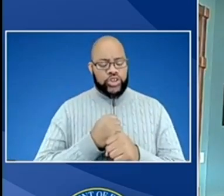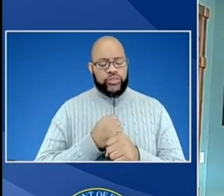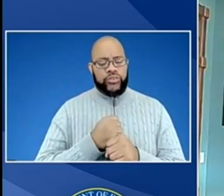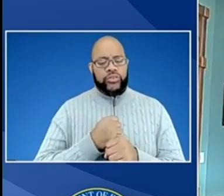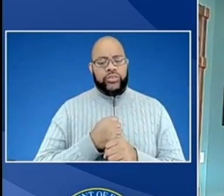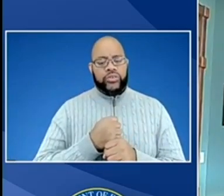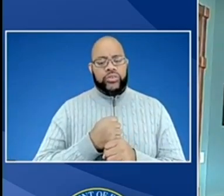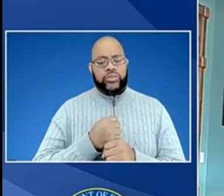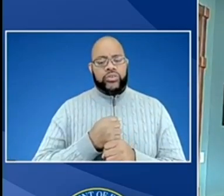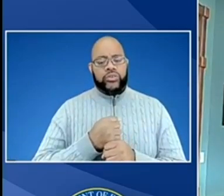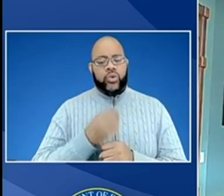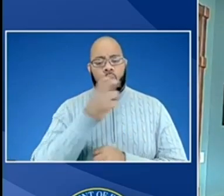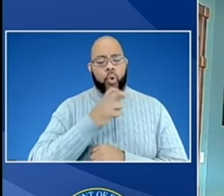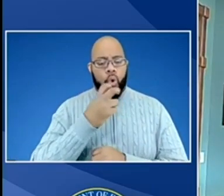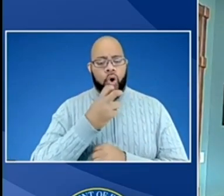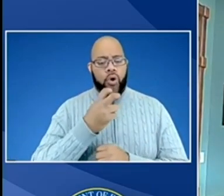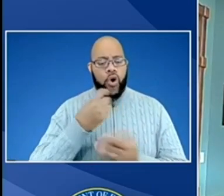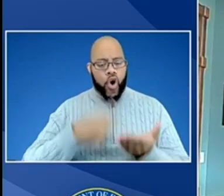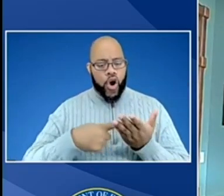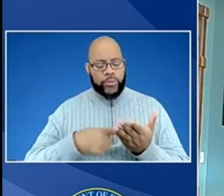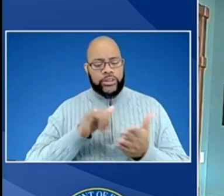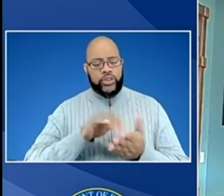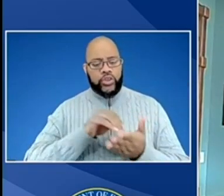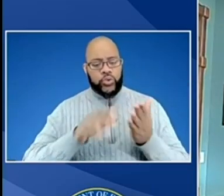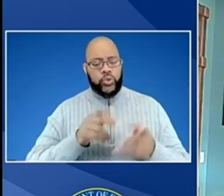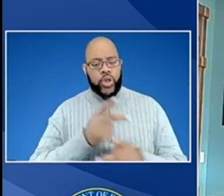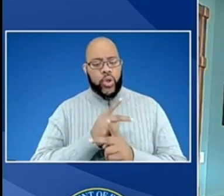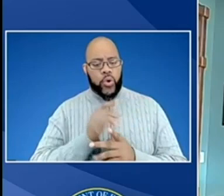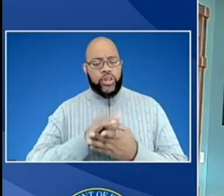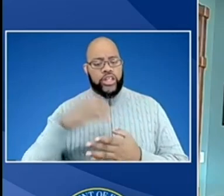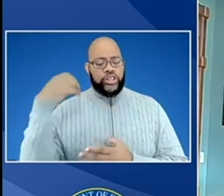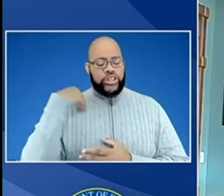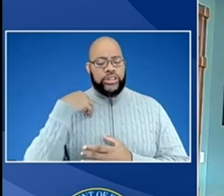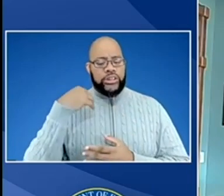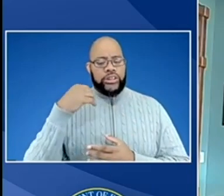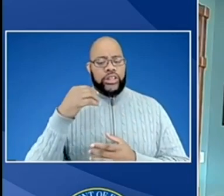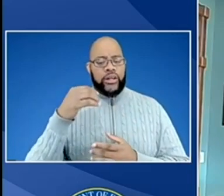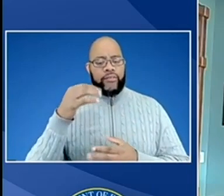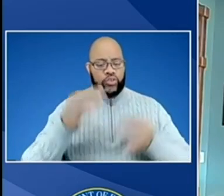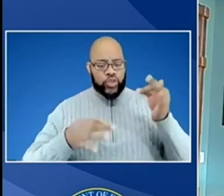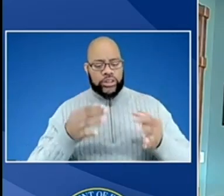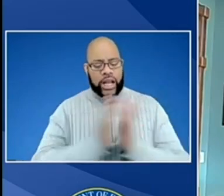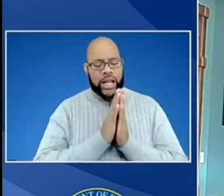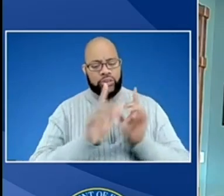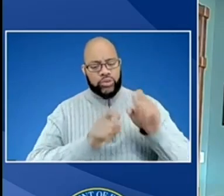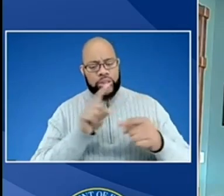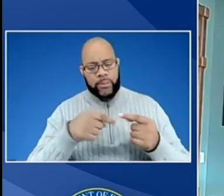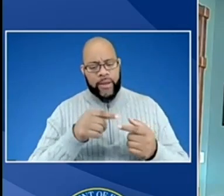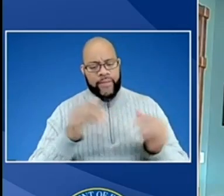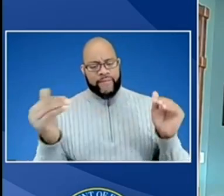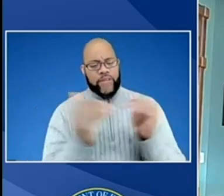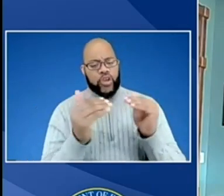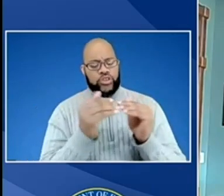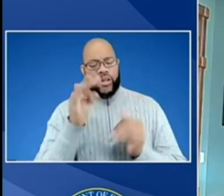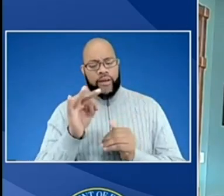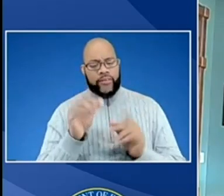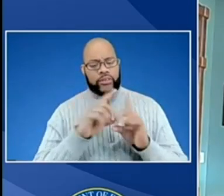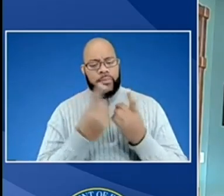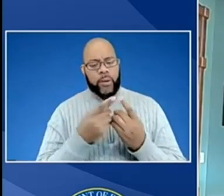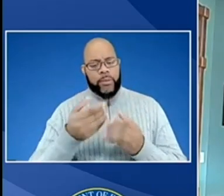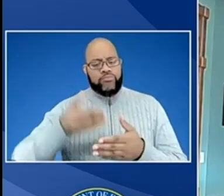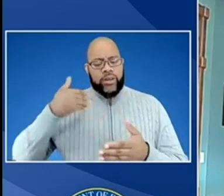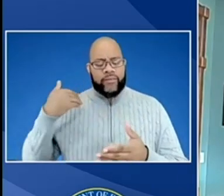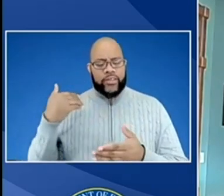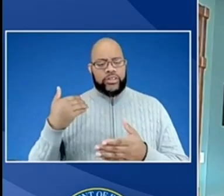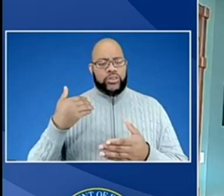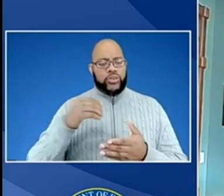oral arguments in the student loan cases, the Chief Justice and Justice Alito asked questions about the fairness of the department's previous